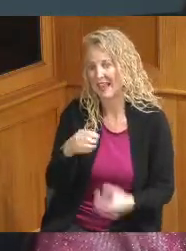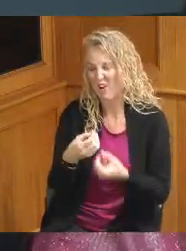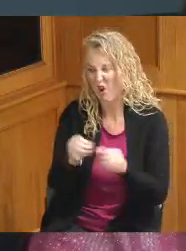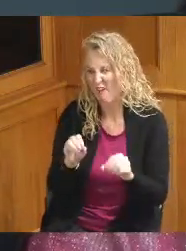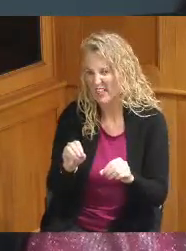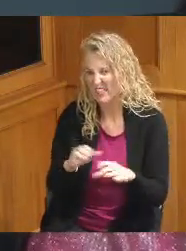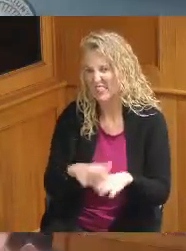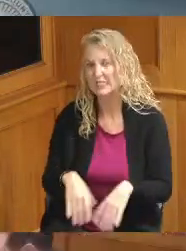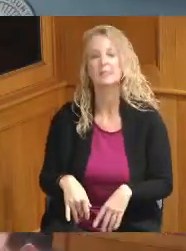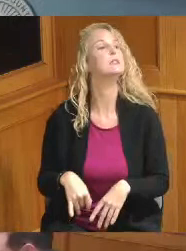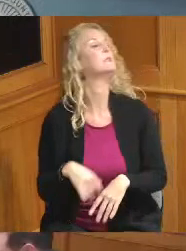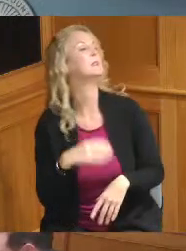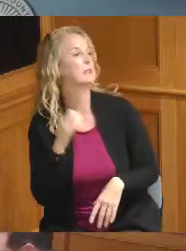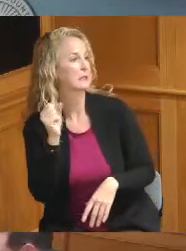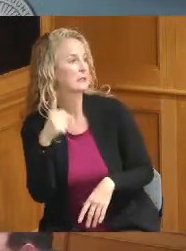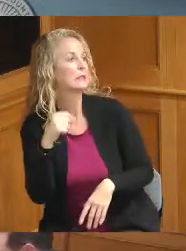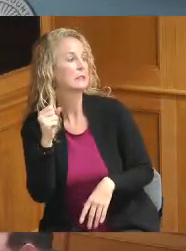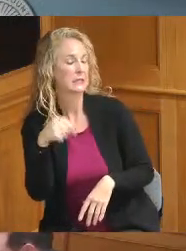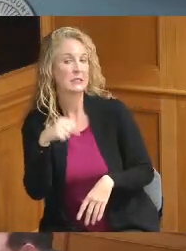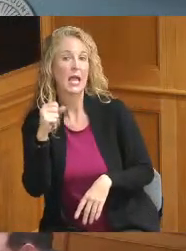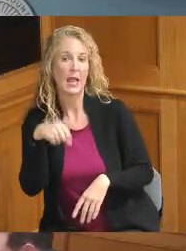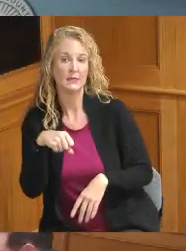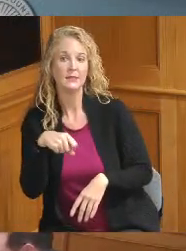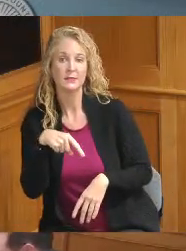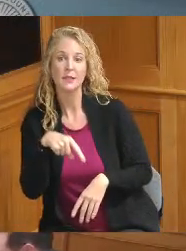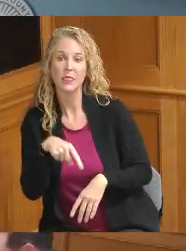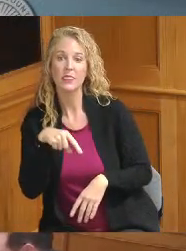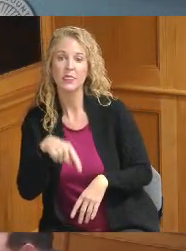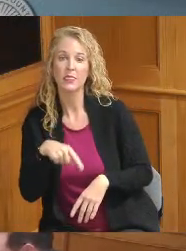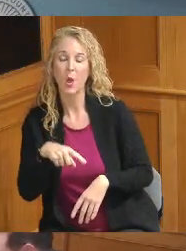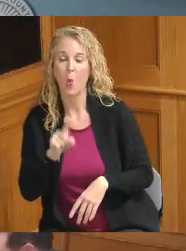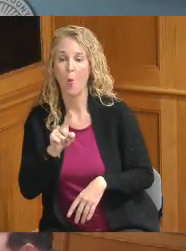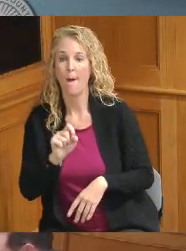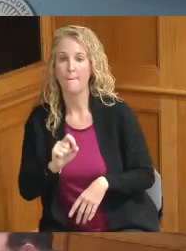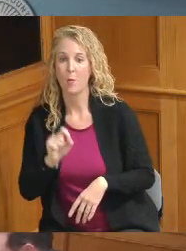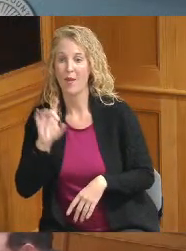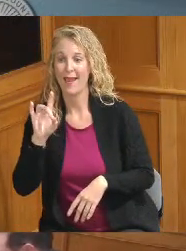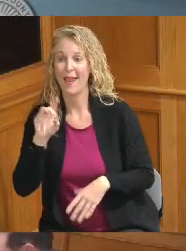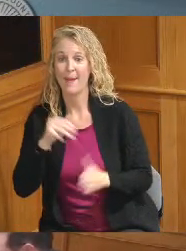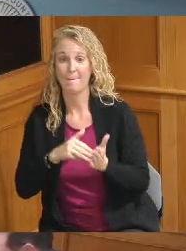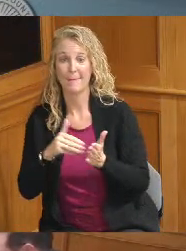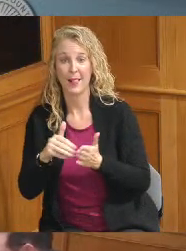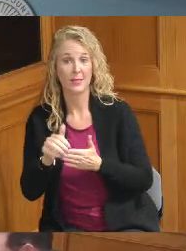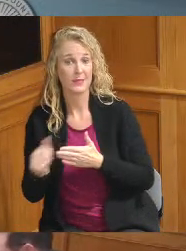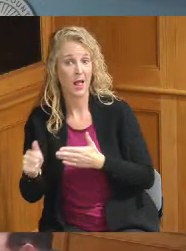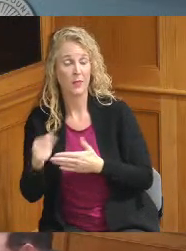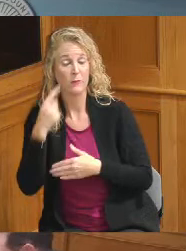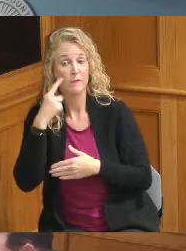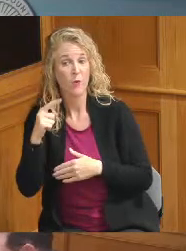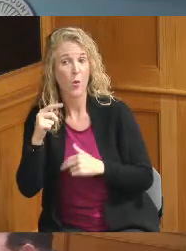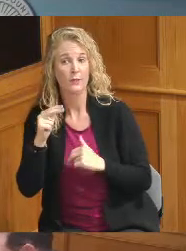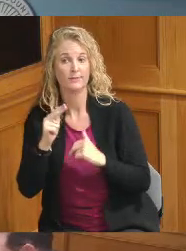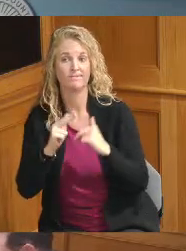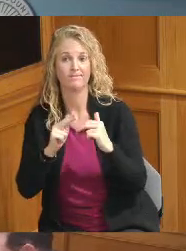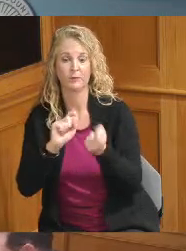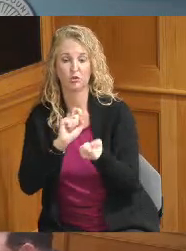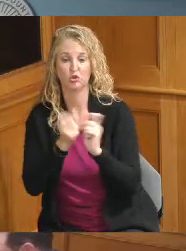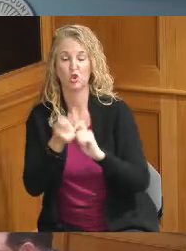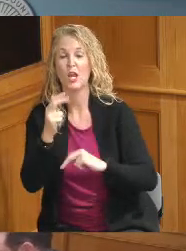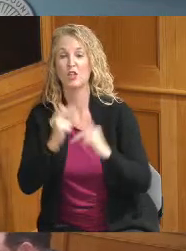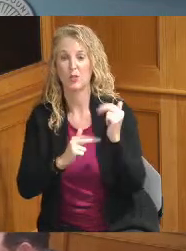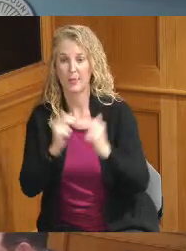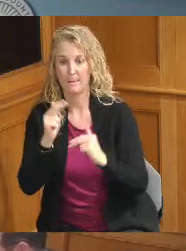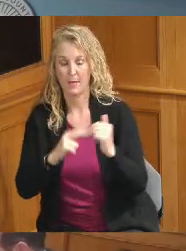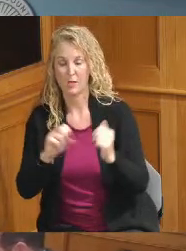all? Yeah, well, absolutely. It is the $1.8 million there is the build out of the